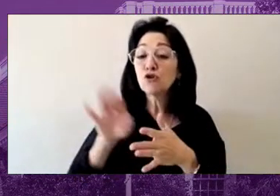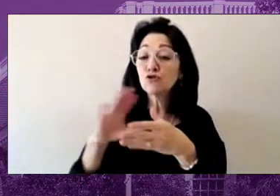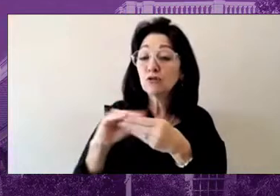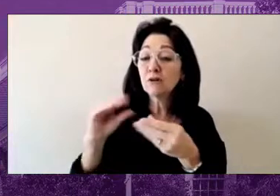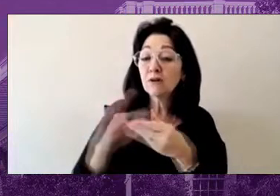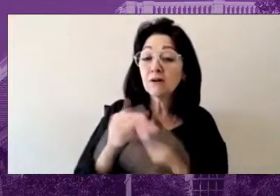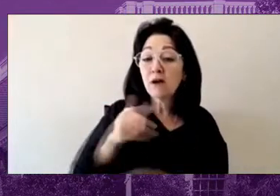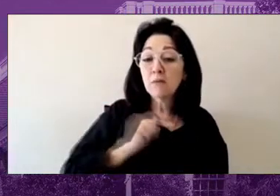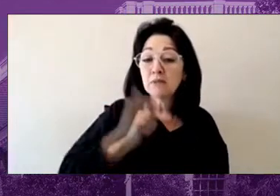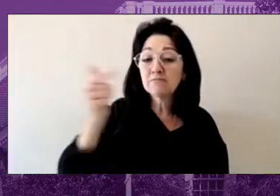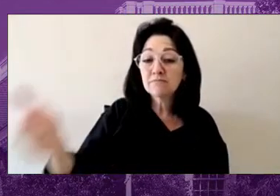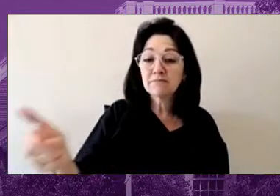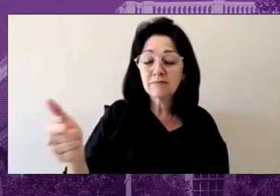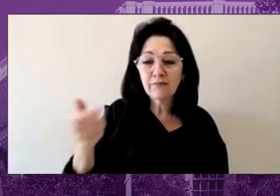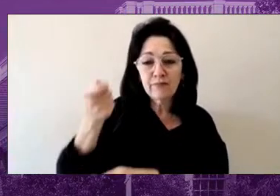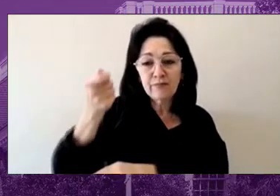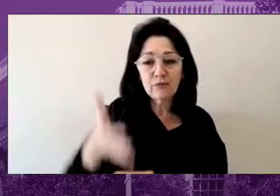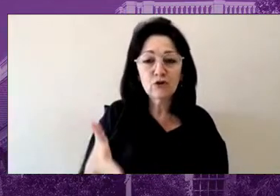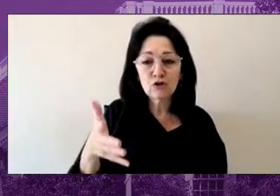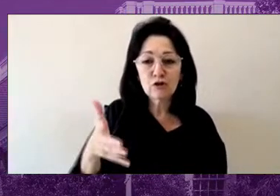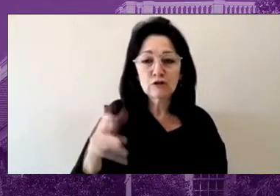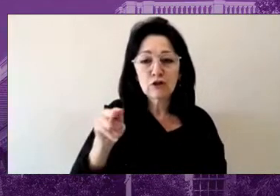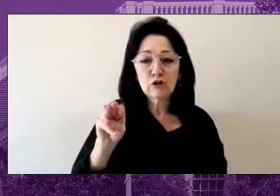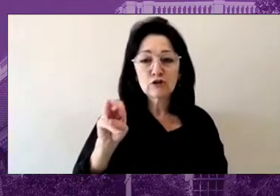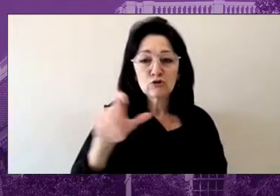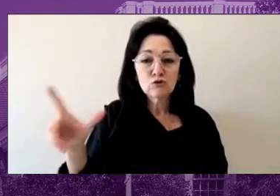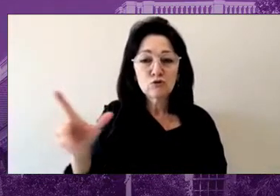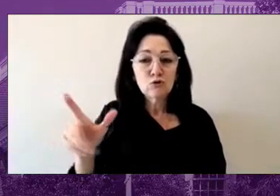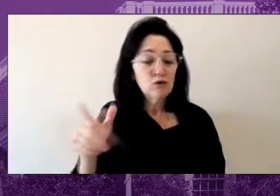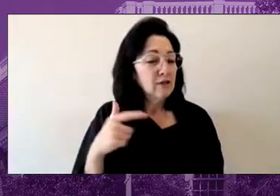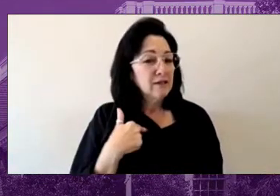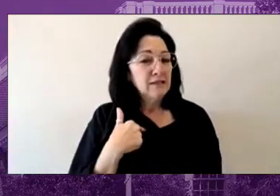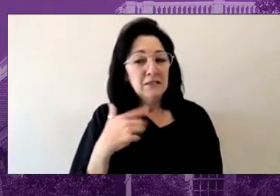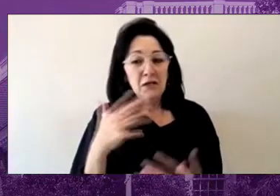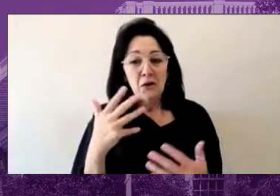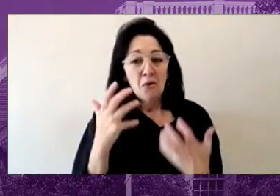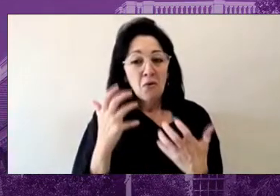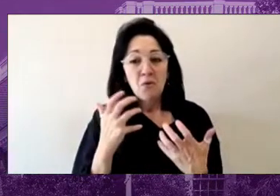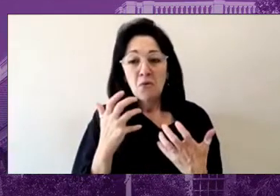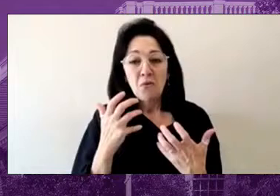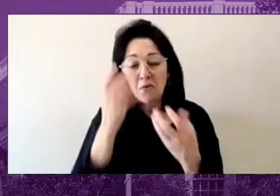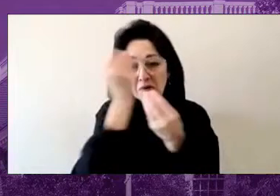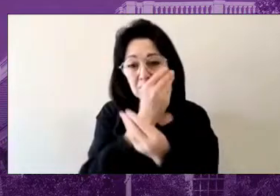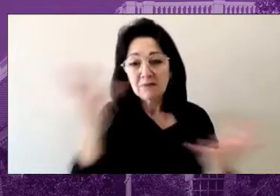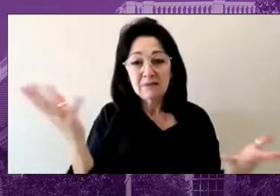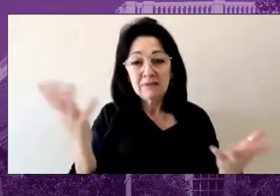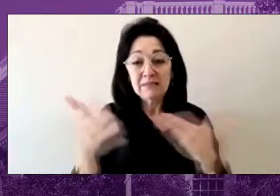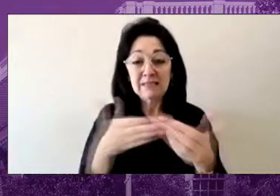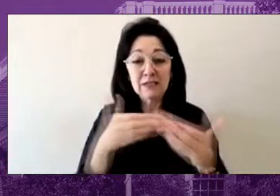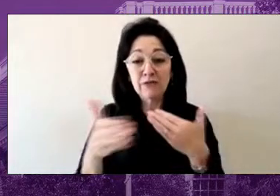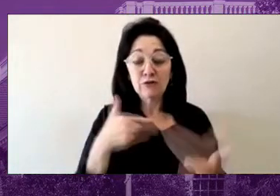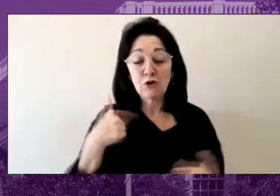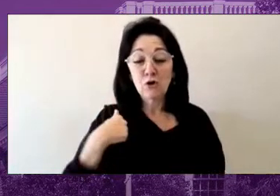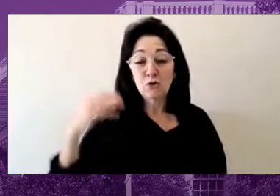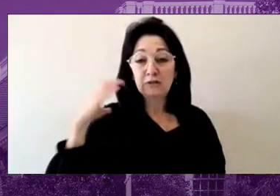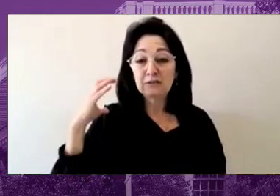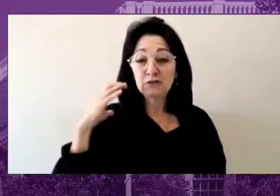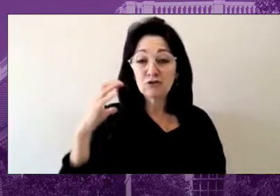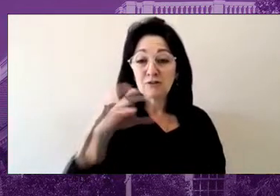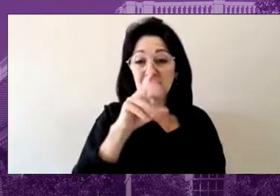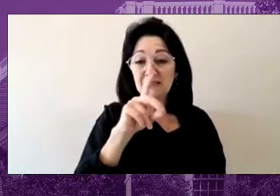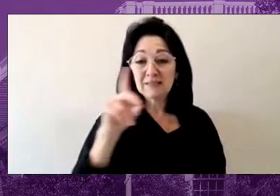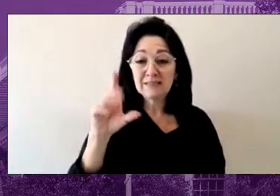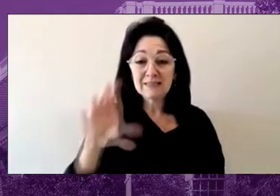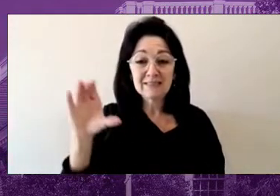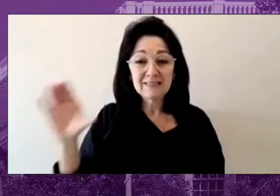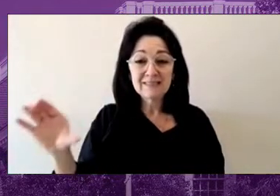And I would like to just make it known that even though I was chair of the DVCC, I did not vote